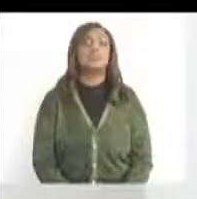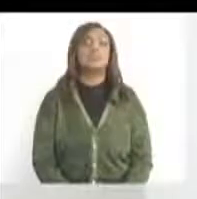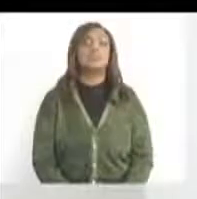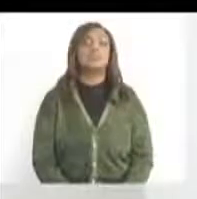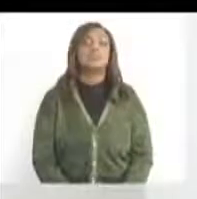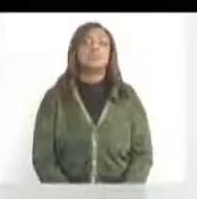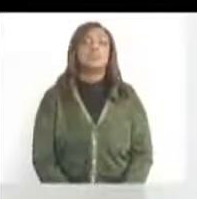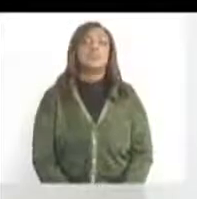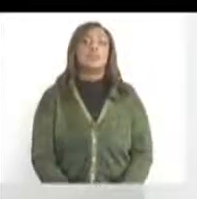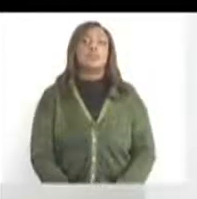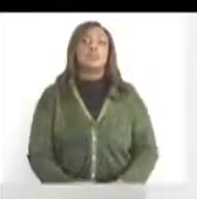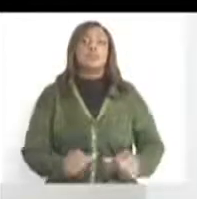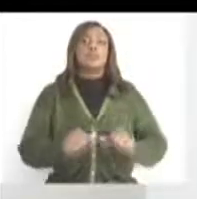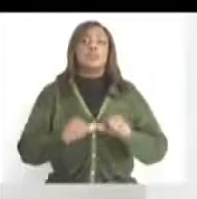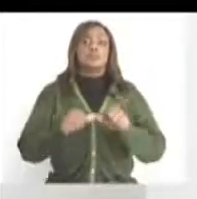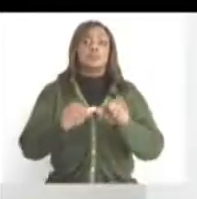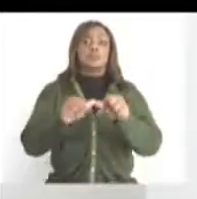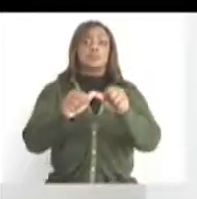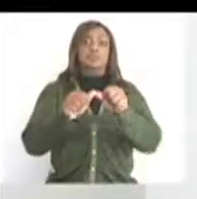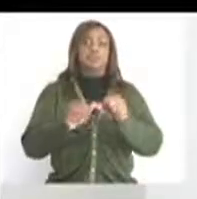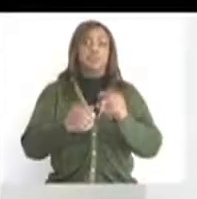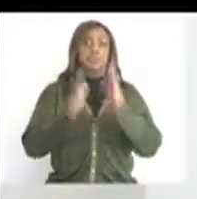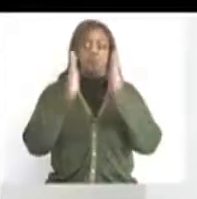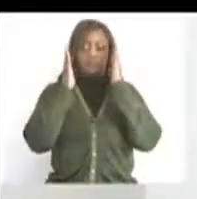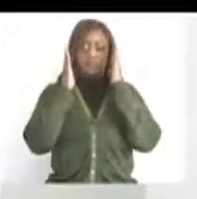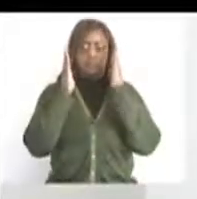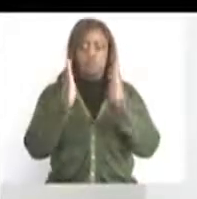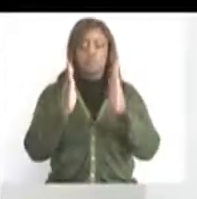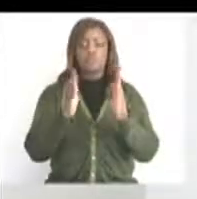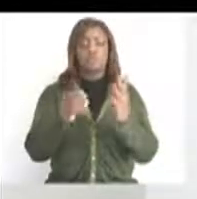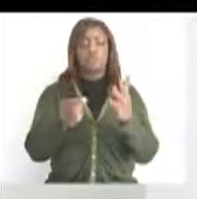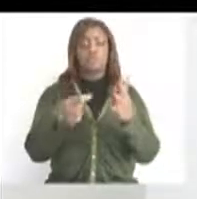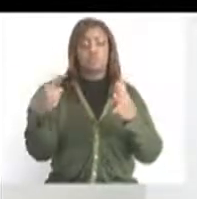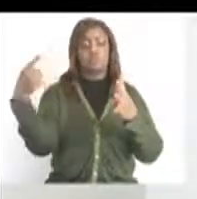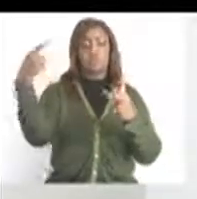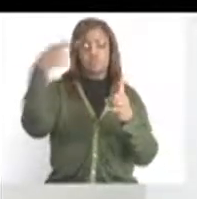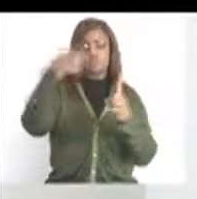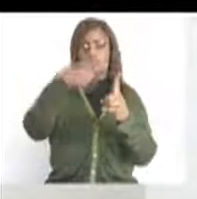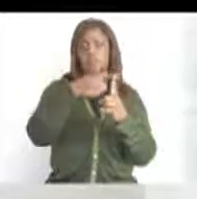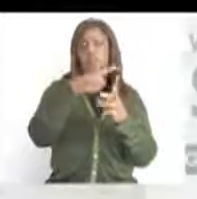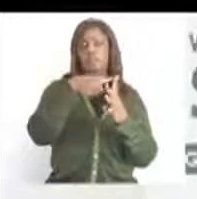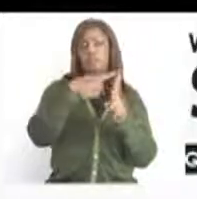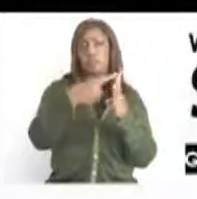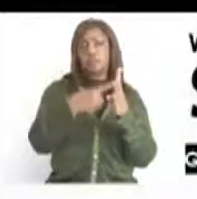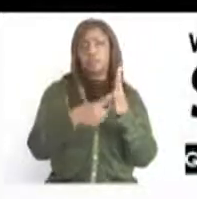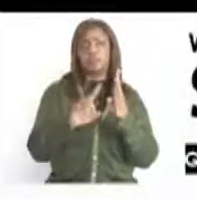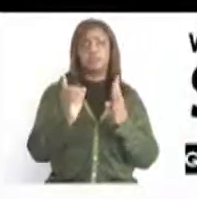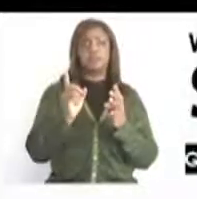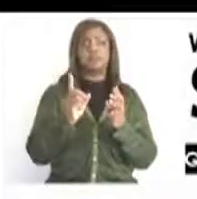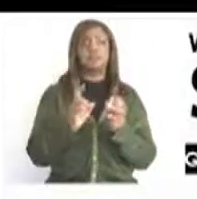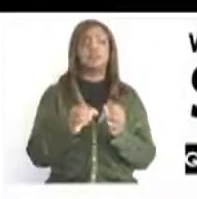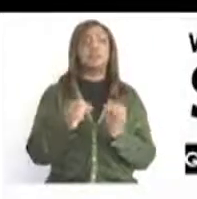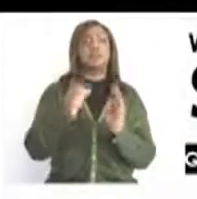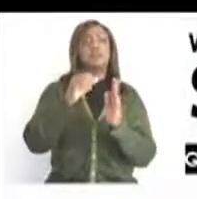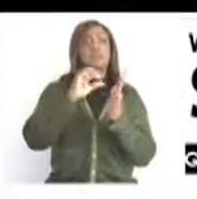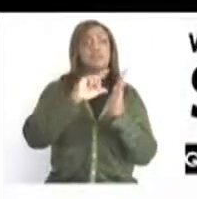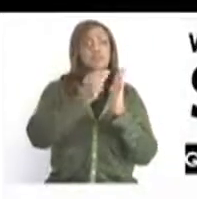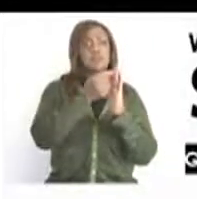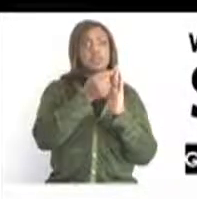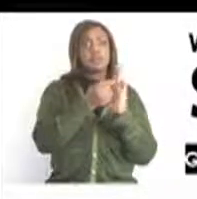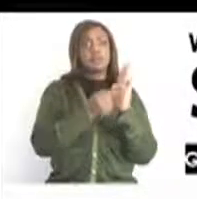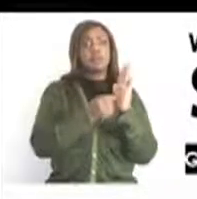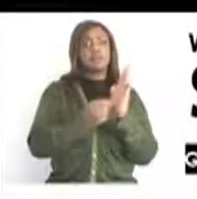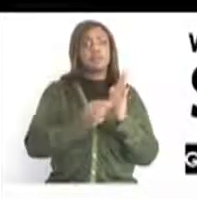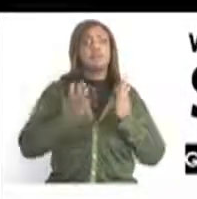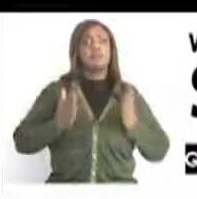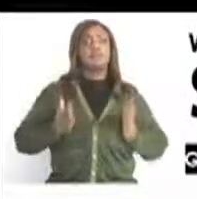Okay, so today, let's look at our competences, Chanel. Our competences are: list the physical changes in maturing